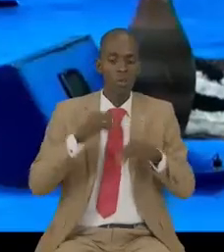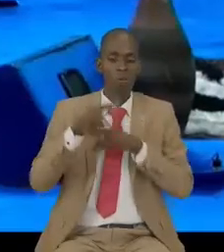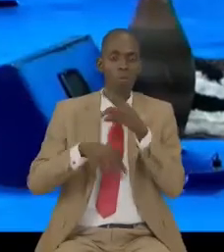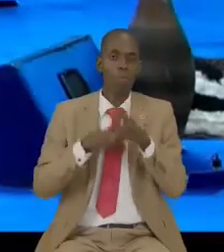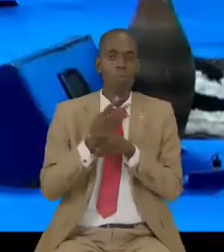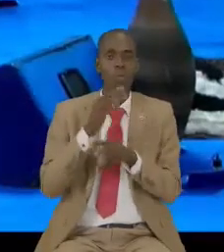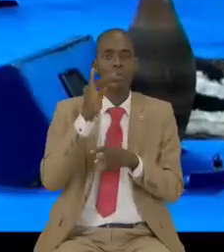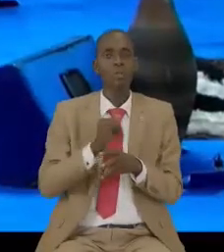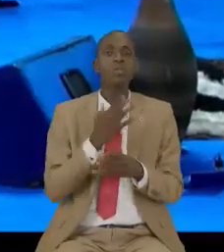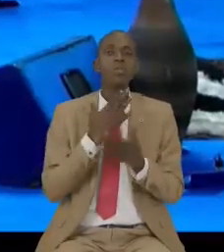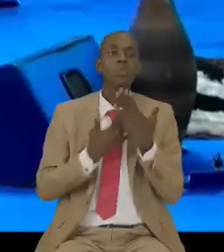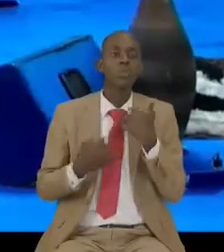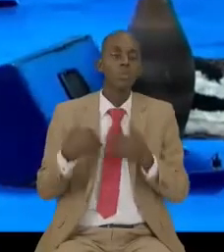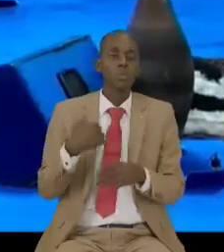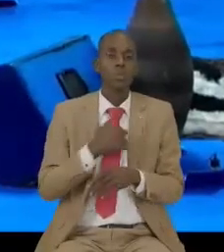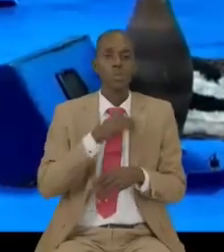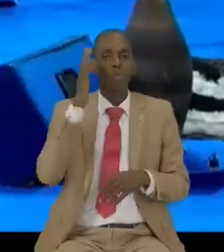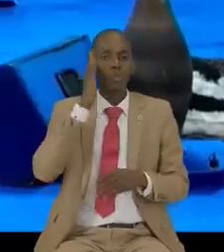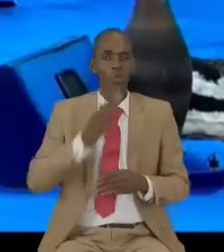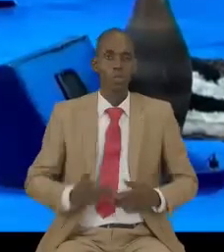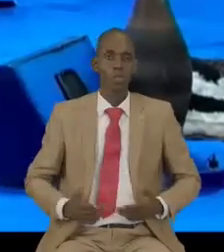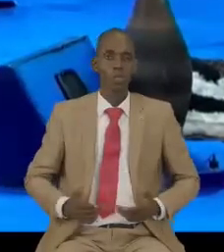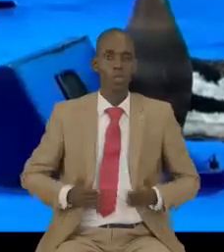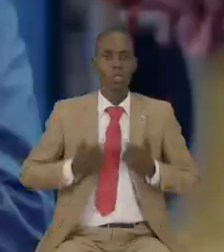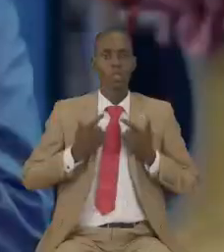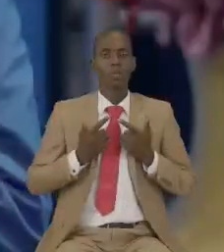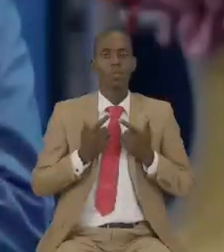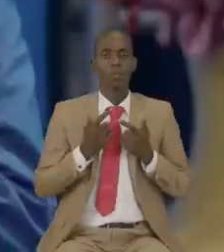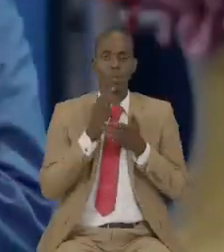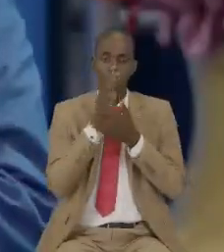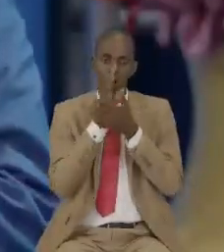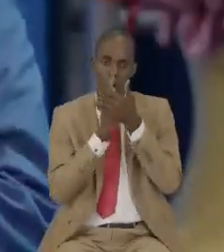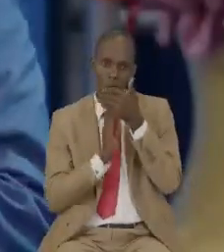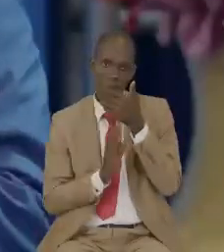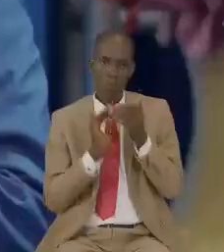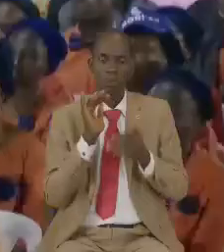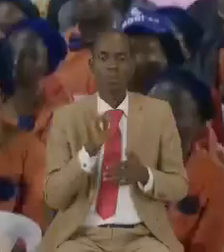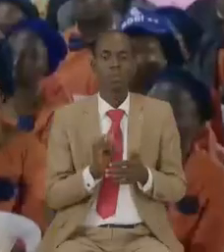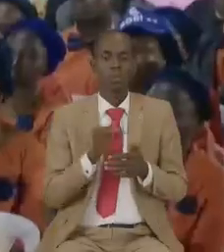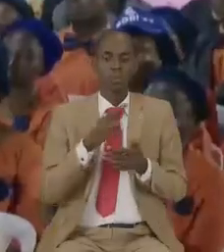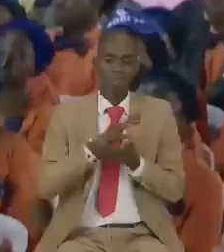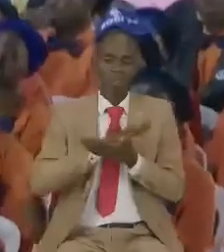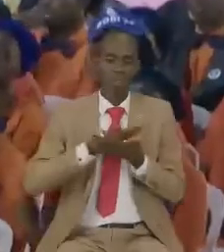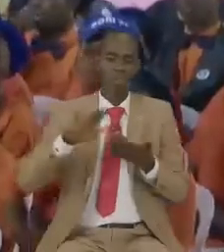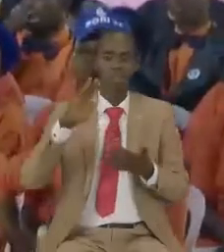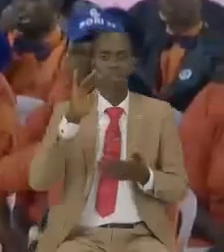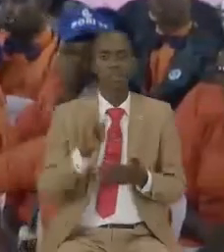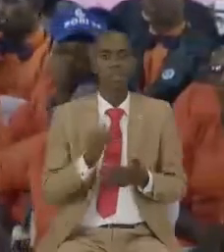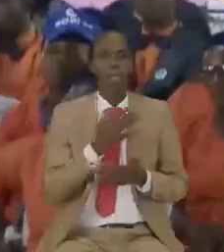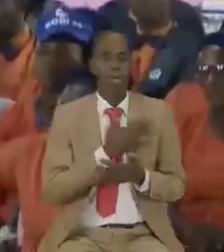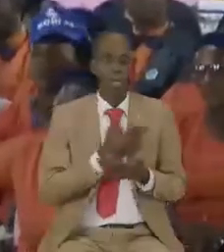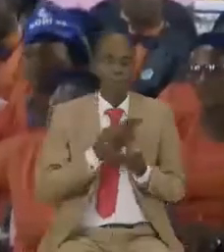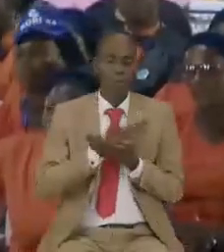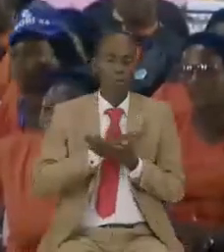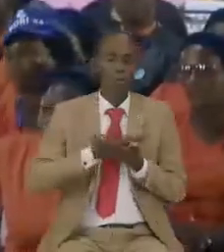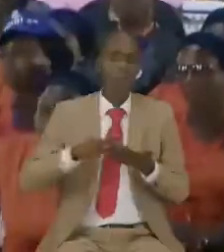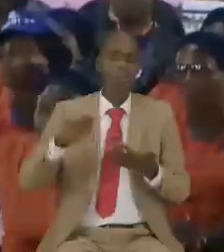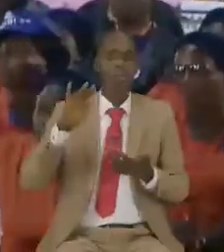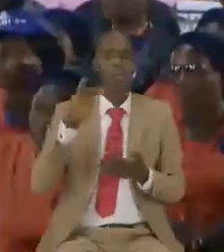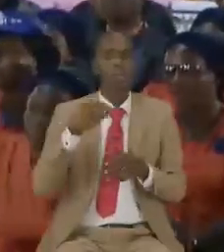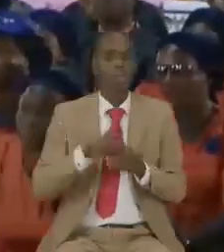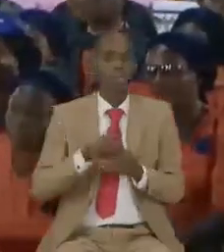should live soberly, righteously, and godly in